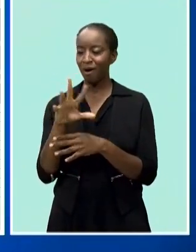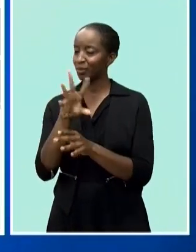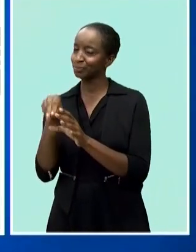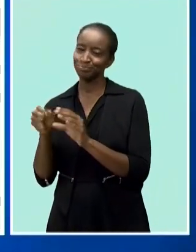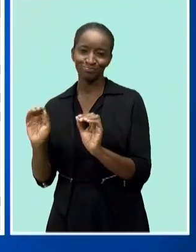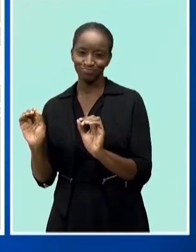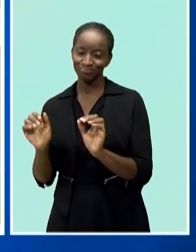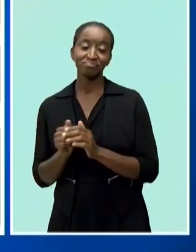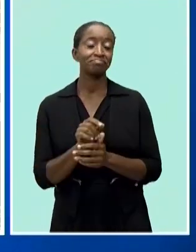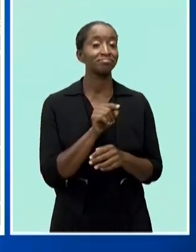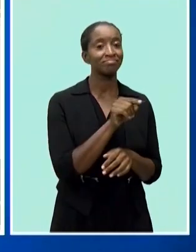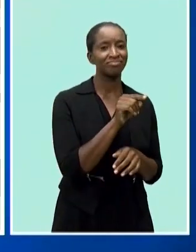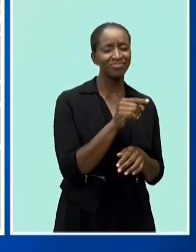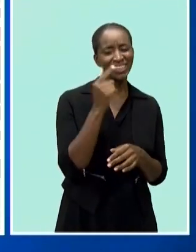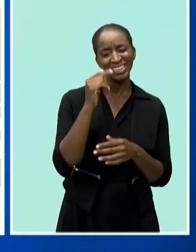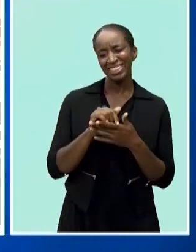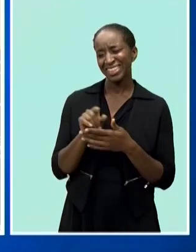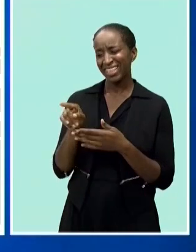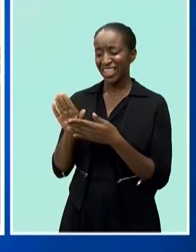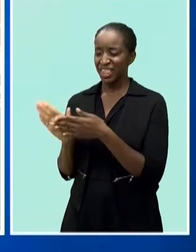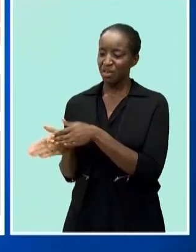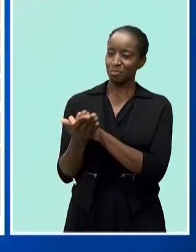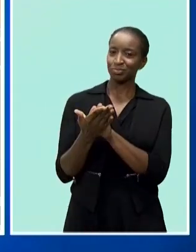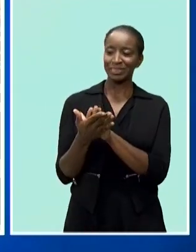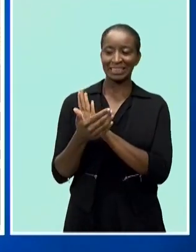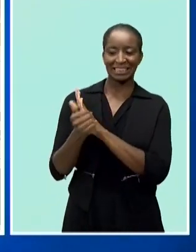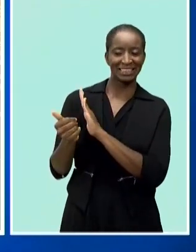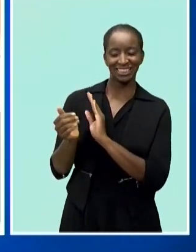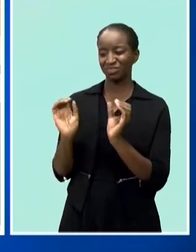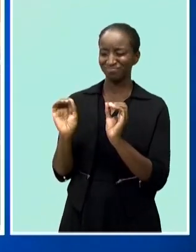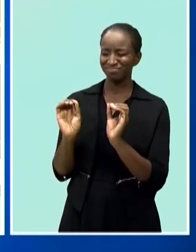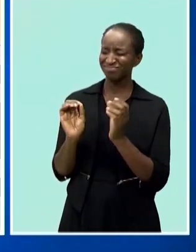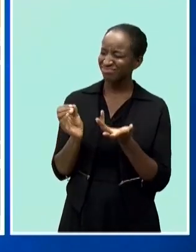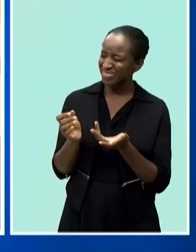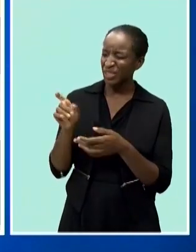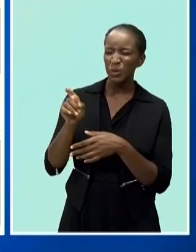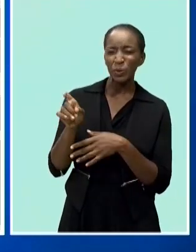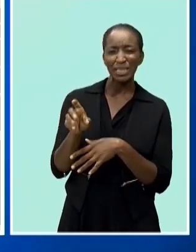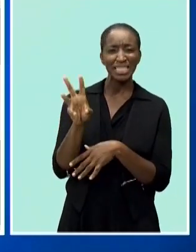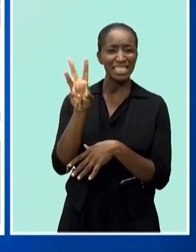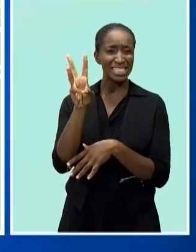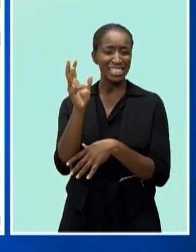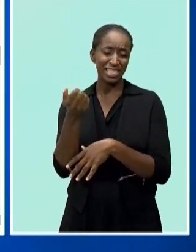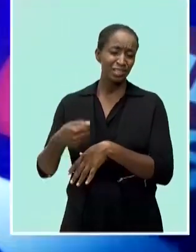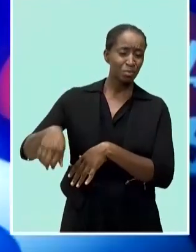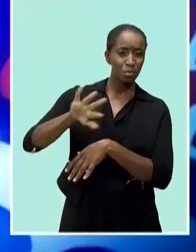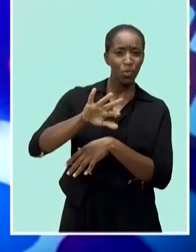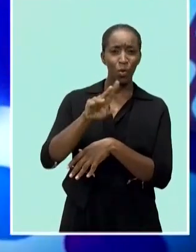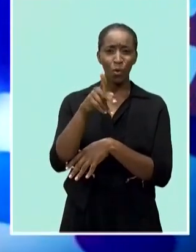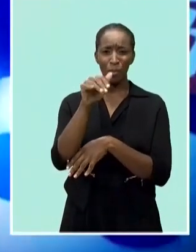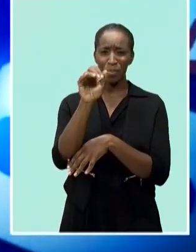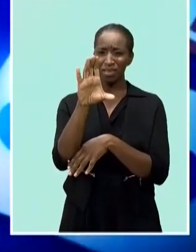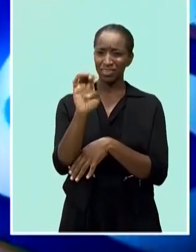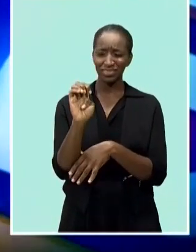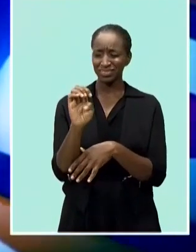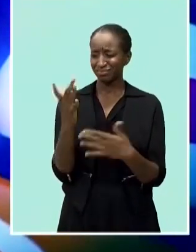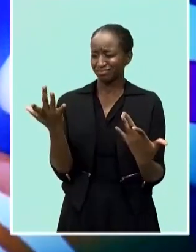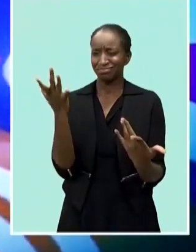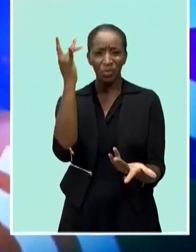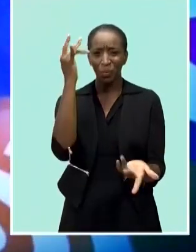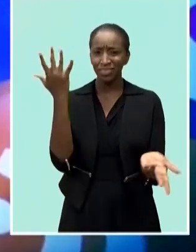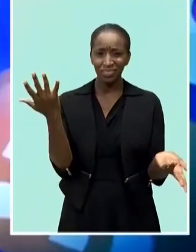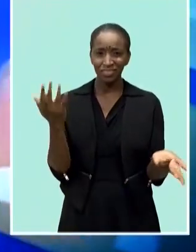believes the squad is lacking in the batting department. He's questioning the need for 6 pace bowlers. Now, this next